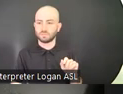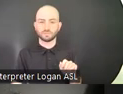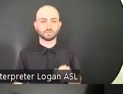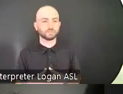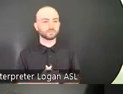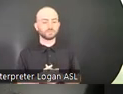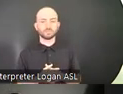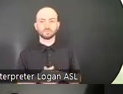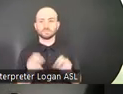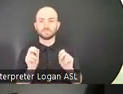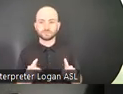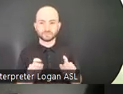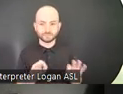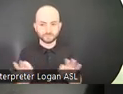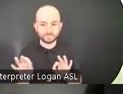Okay.